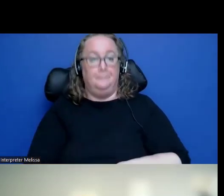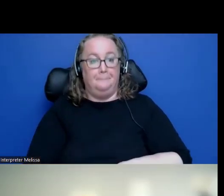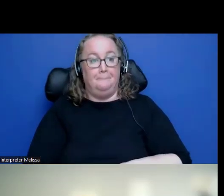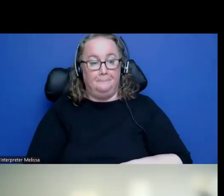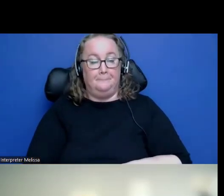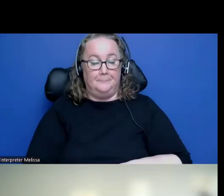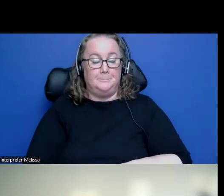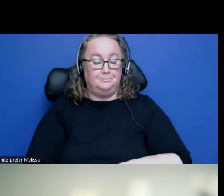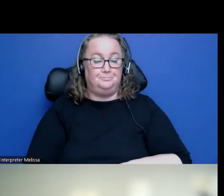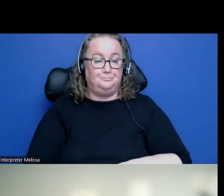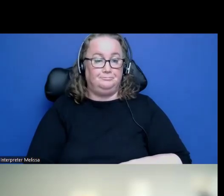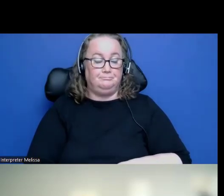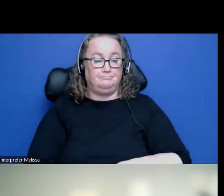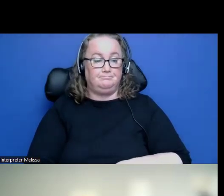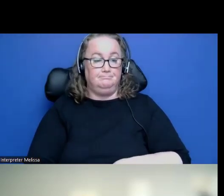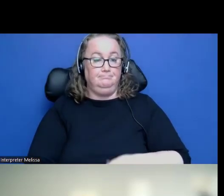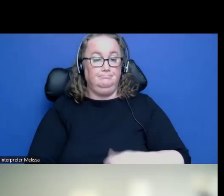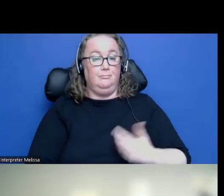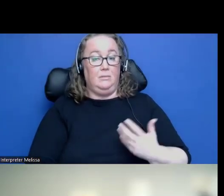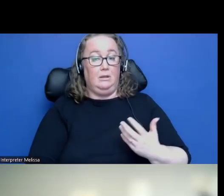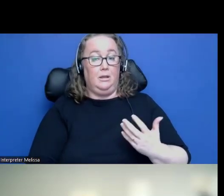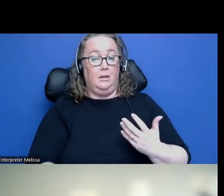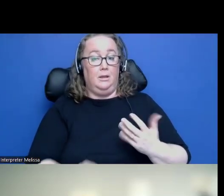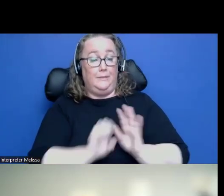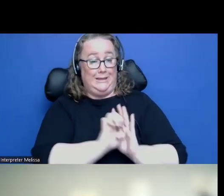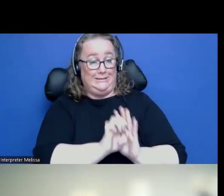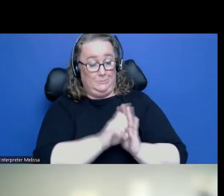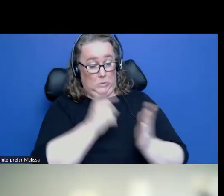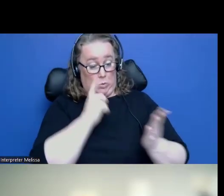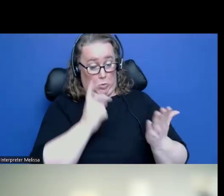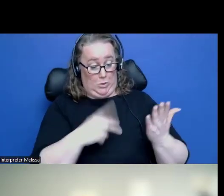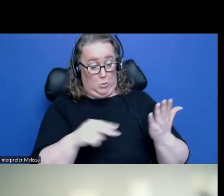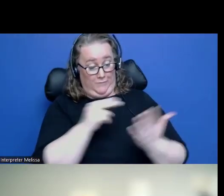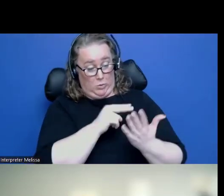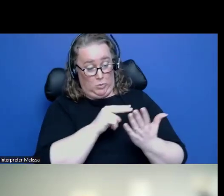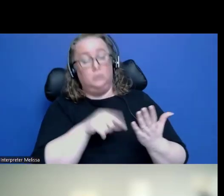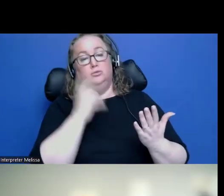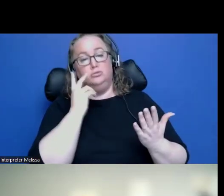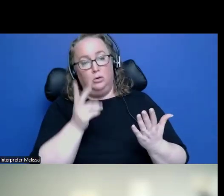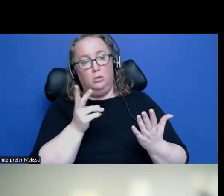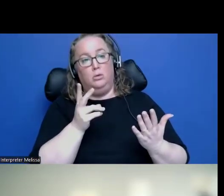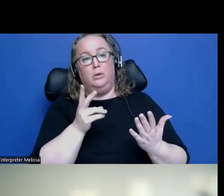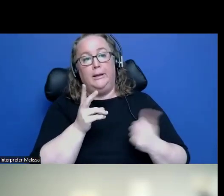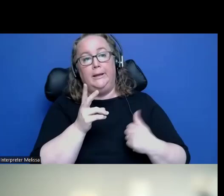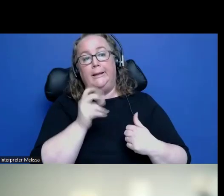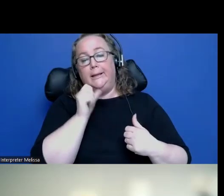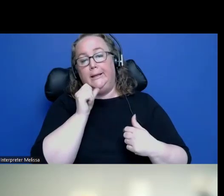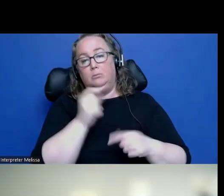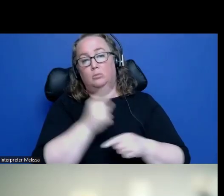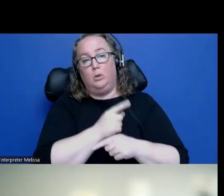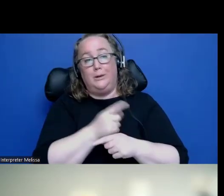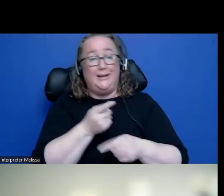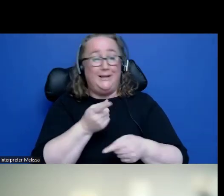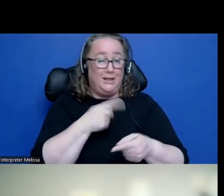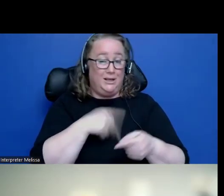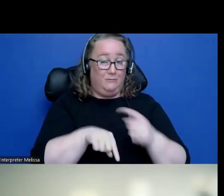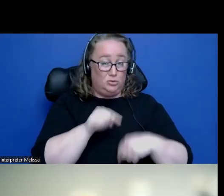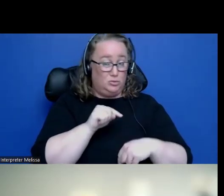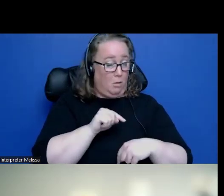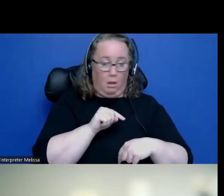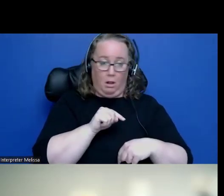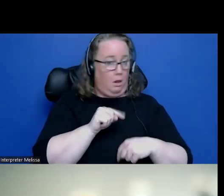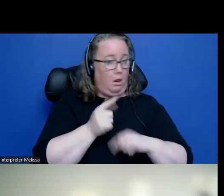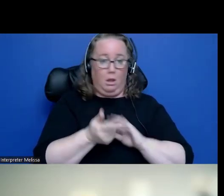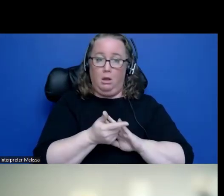Examples that we have reviewed indicate that irreversible deterioration determinations are not grounded